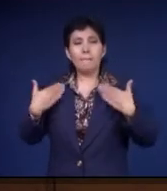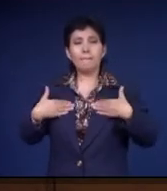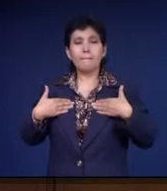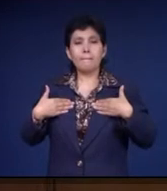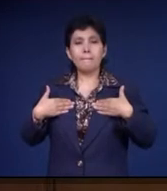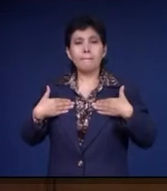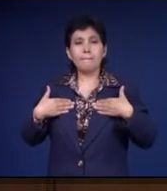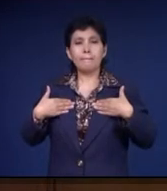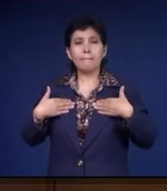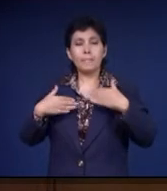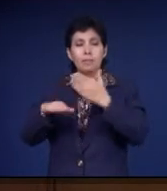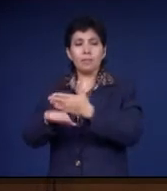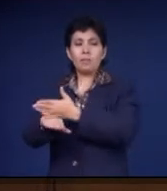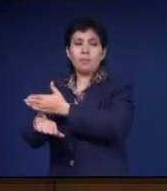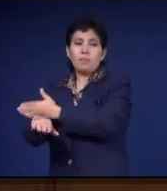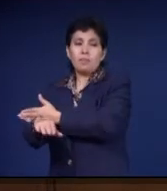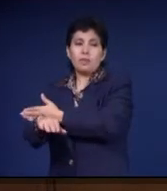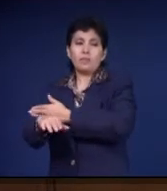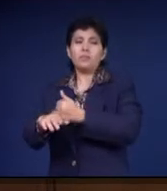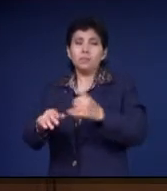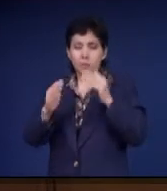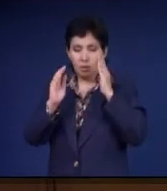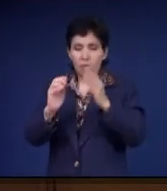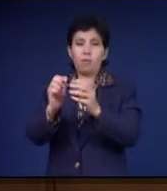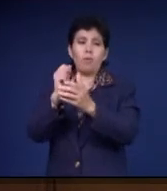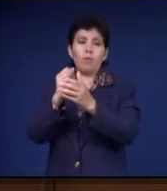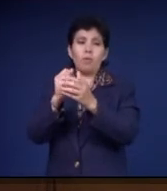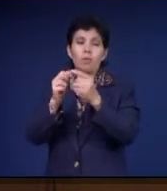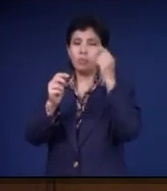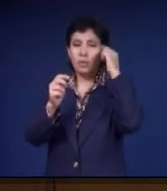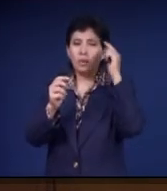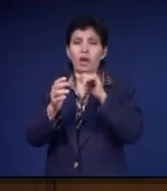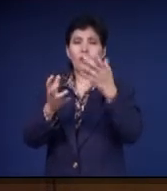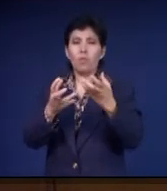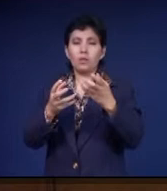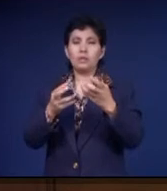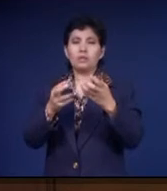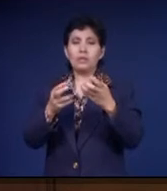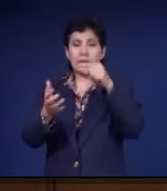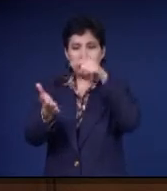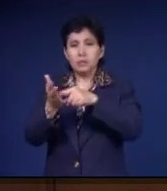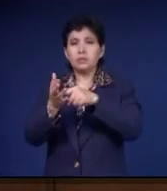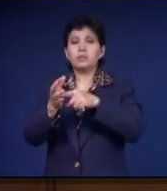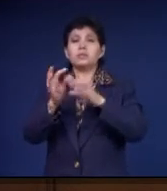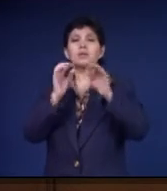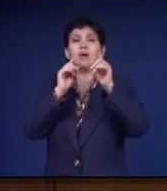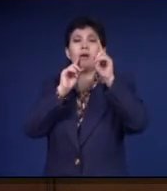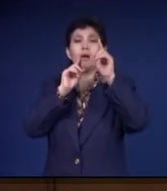of course, throughout your experiment, you would always hope that I want this result to be